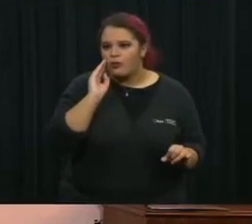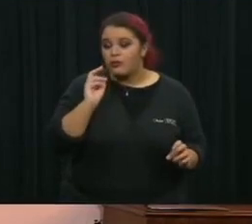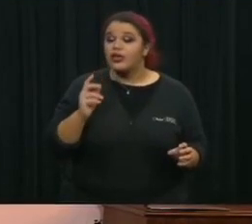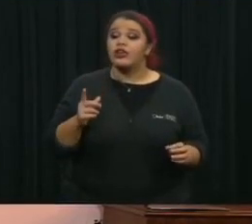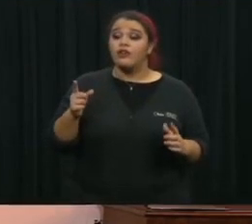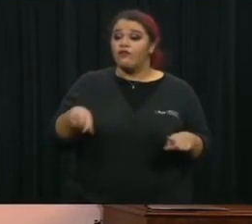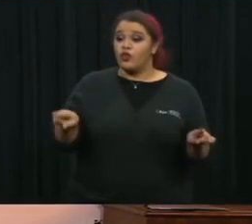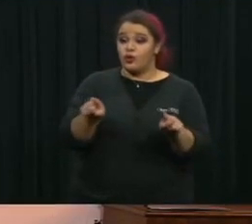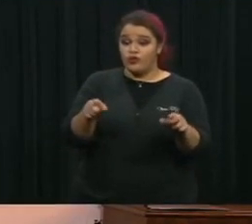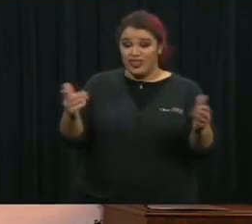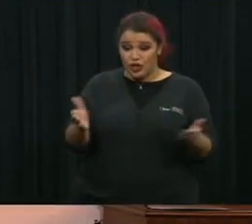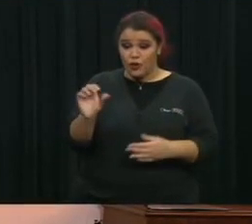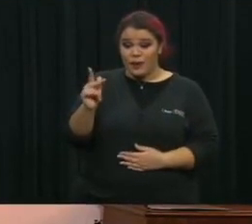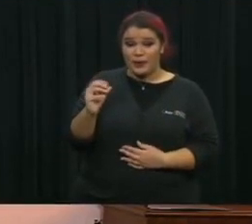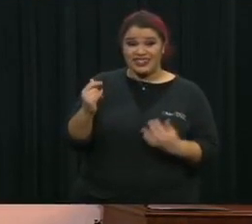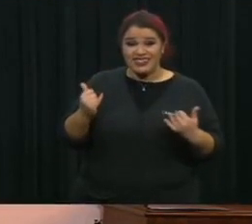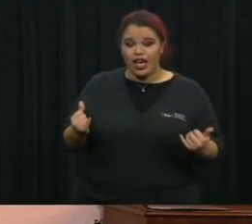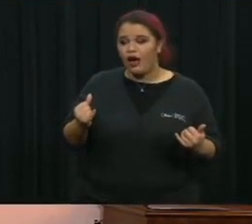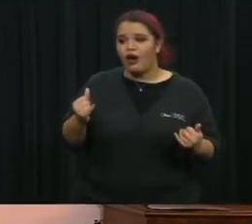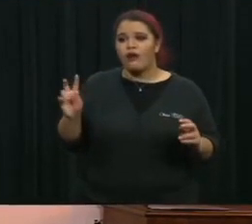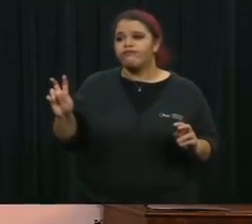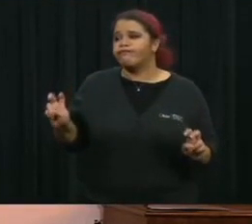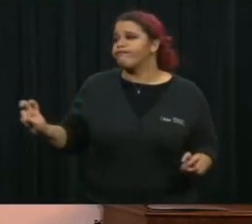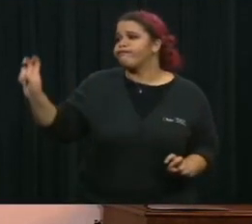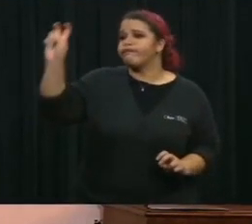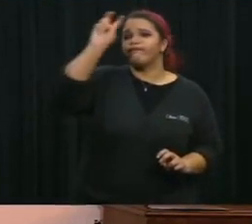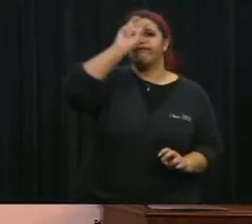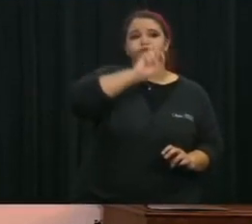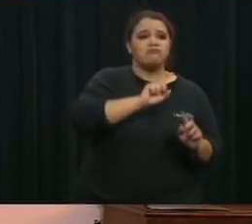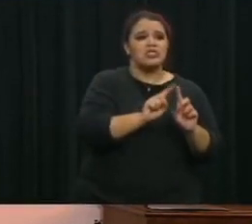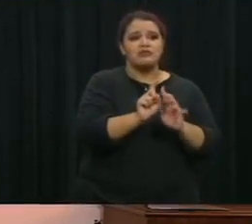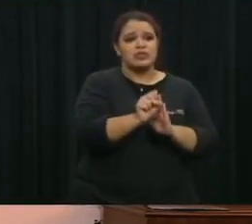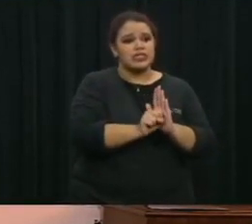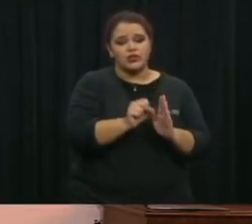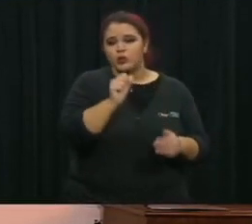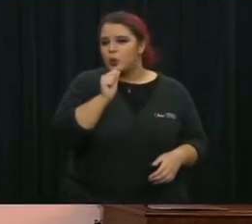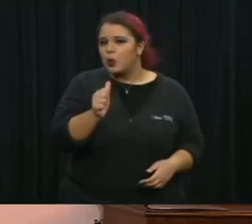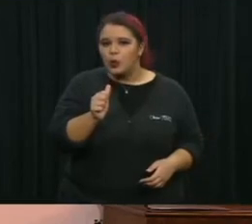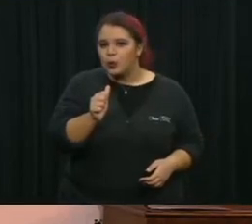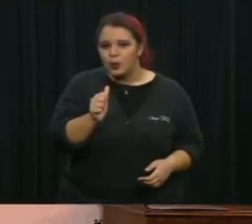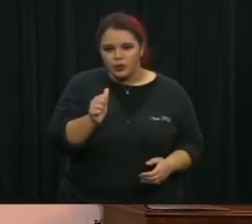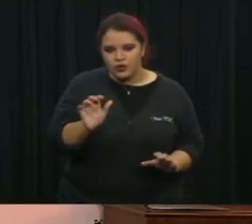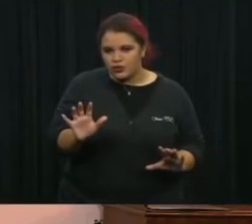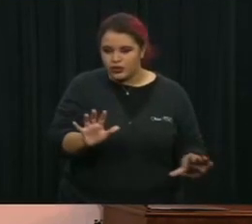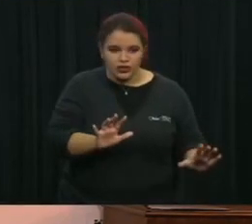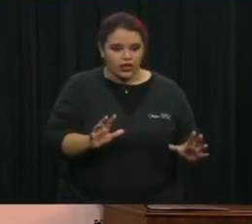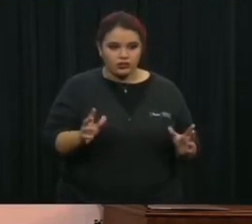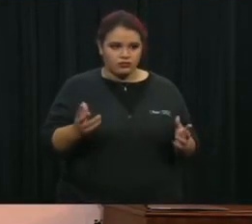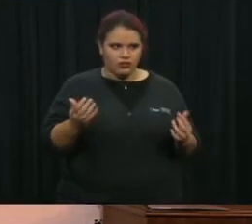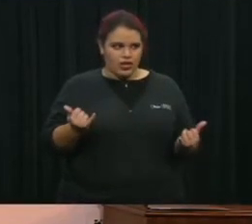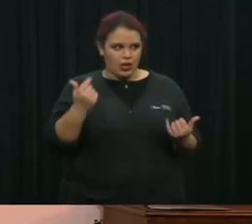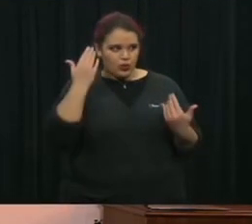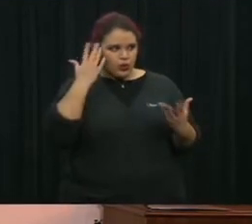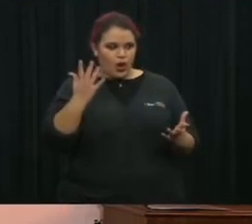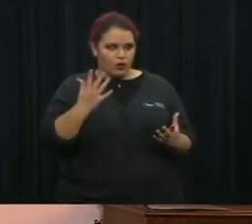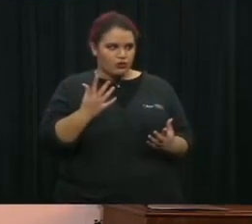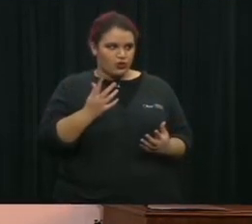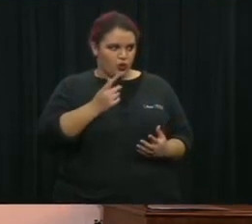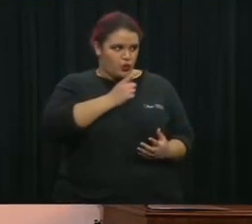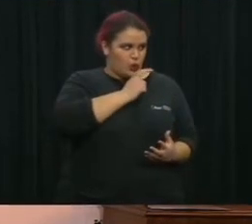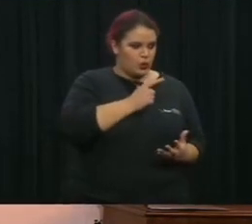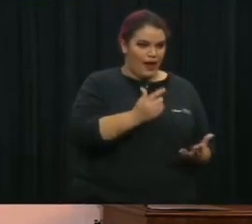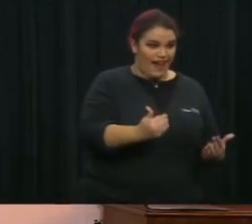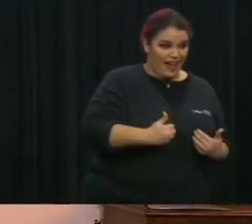the virus being brought in, and you don't know, and no one knows whether or not you have it. But for everybody else, if you can